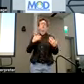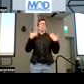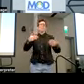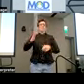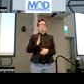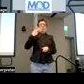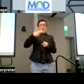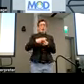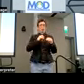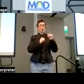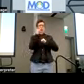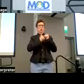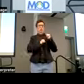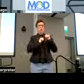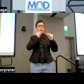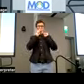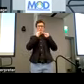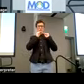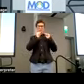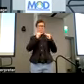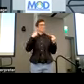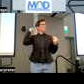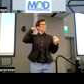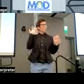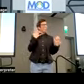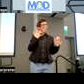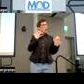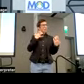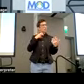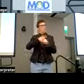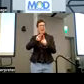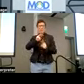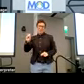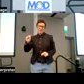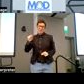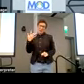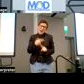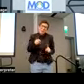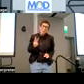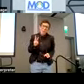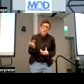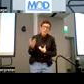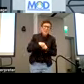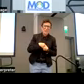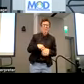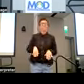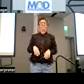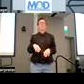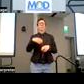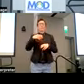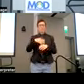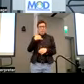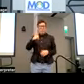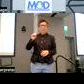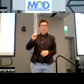negotiation. And the first place I wanted to do it was Massachusetts, probably because I'm from Worcester. So we called the disability law center